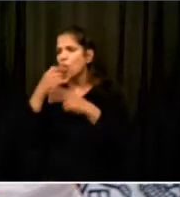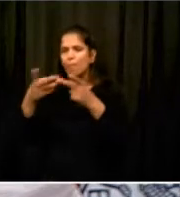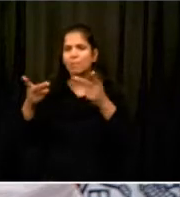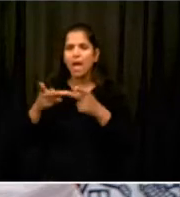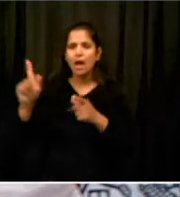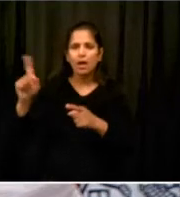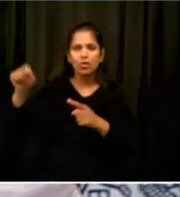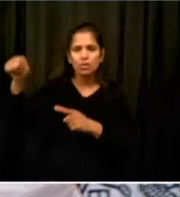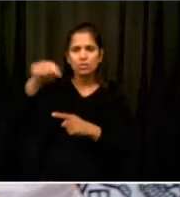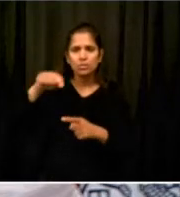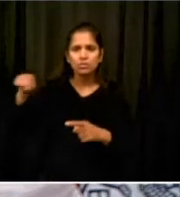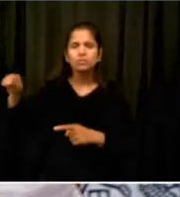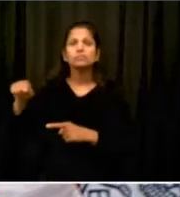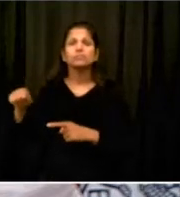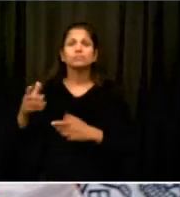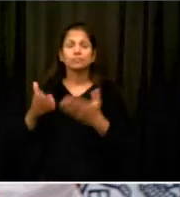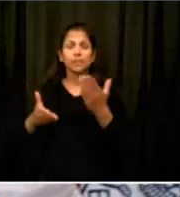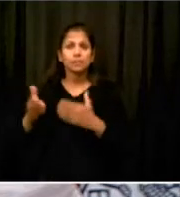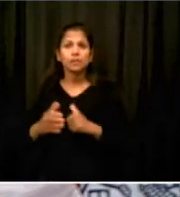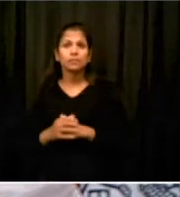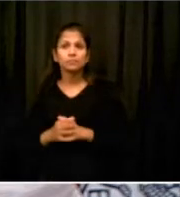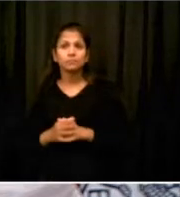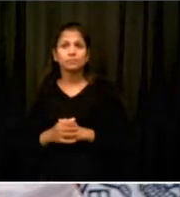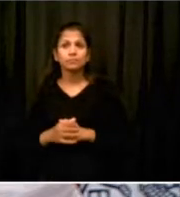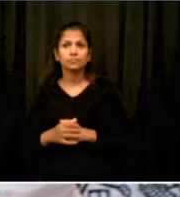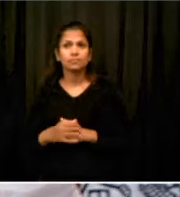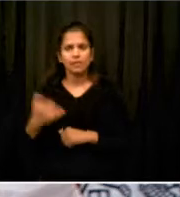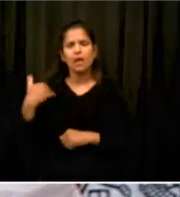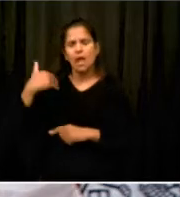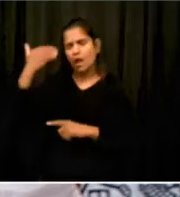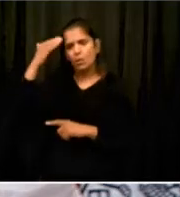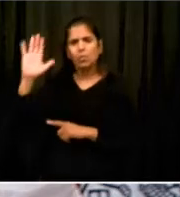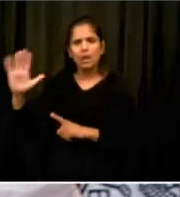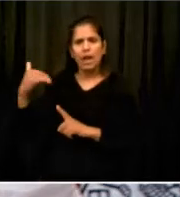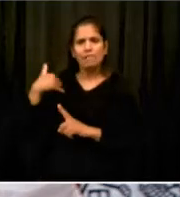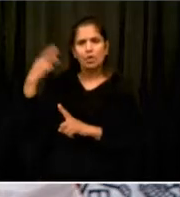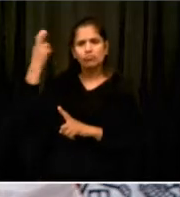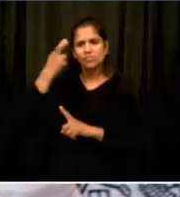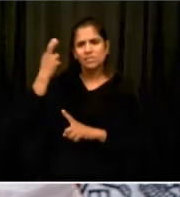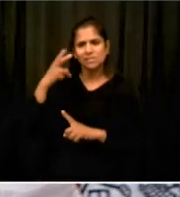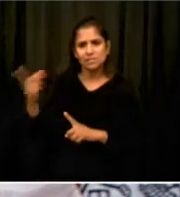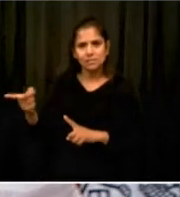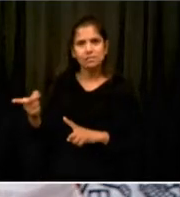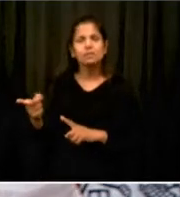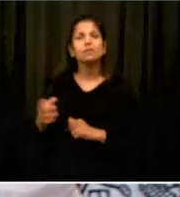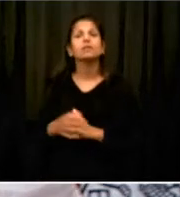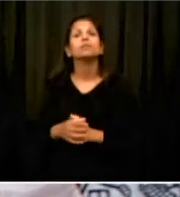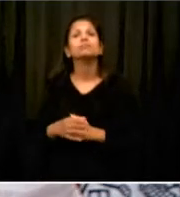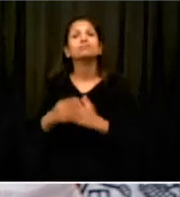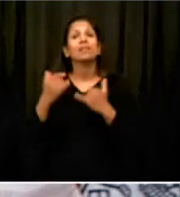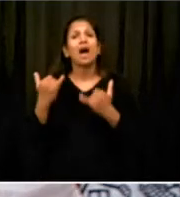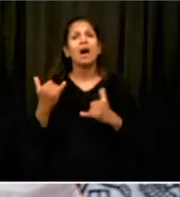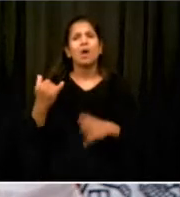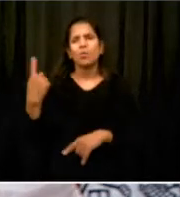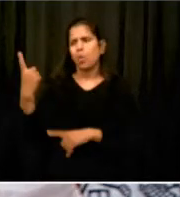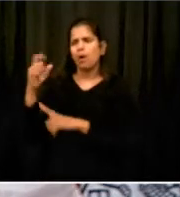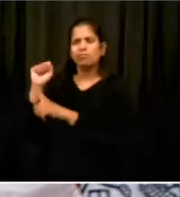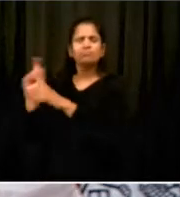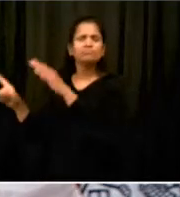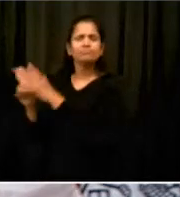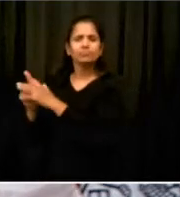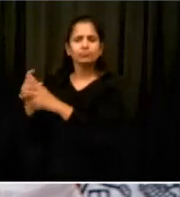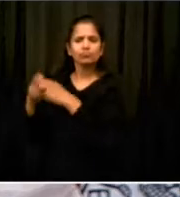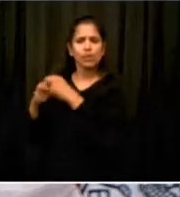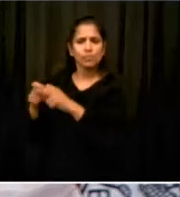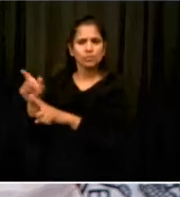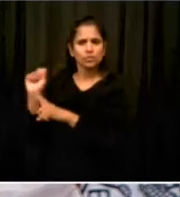do not assault police officers. Just go down the list of things that you might get arrested for. If you commit one of those acts,